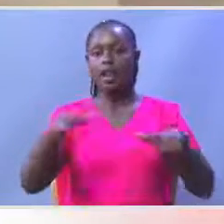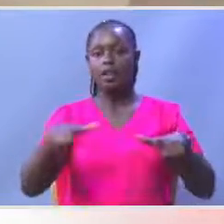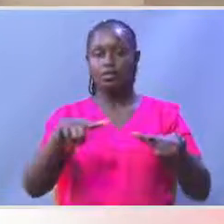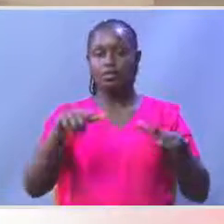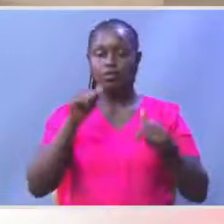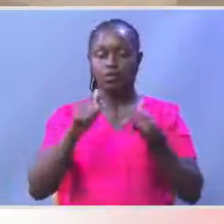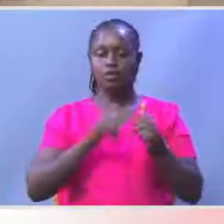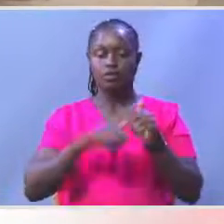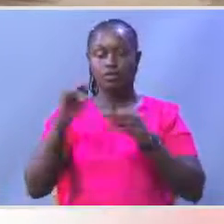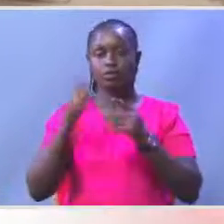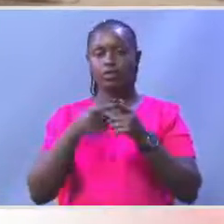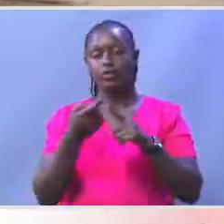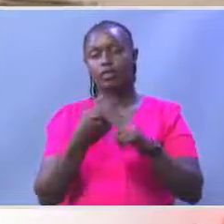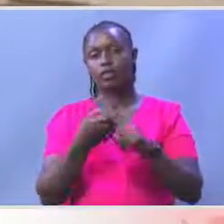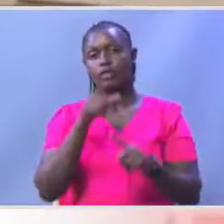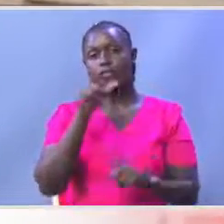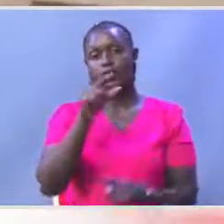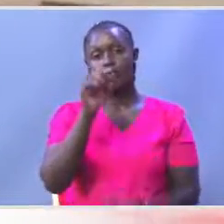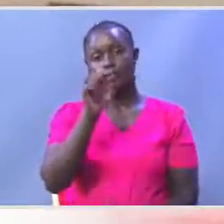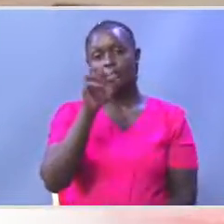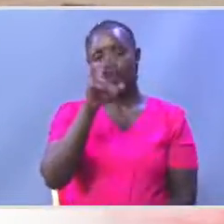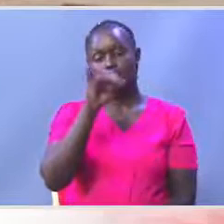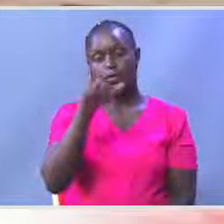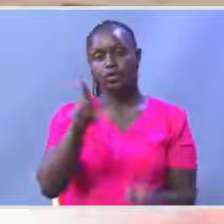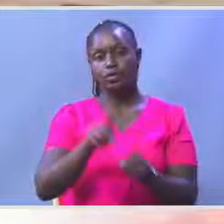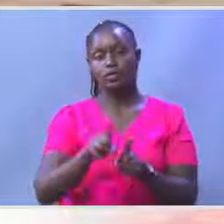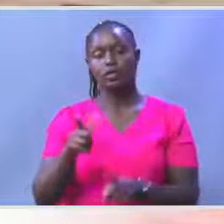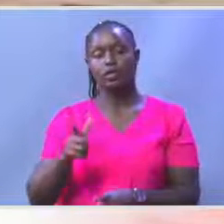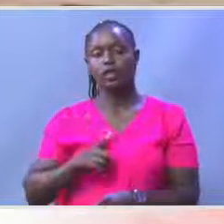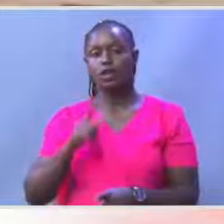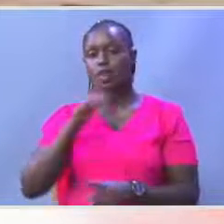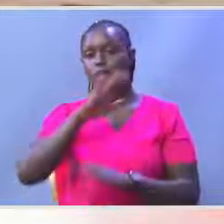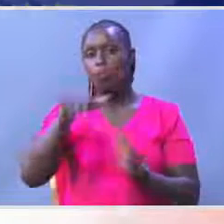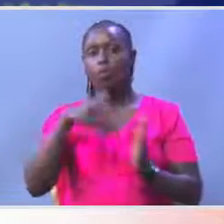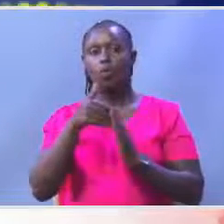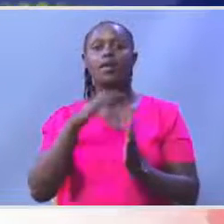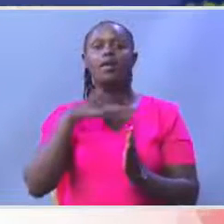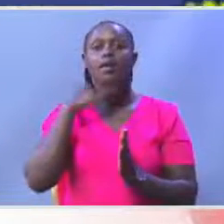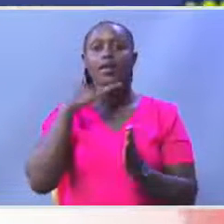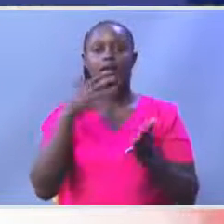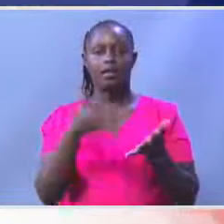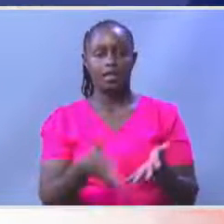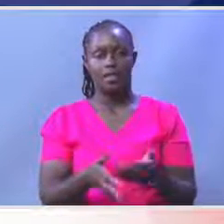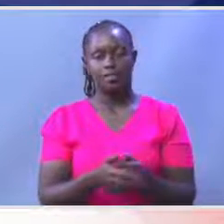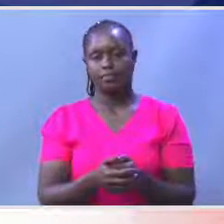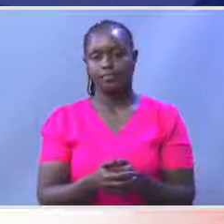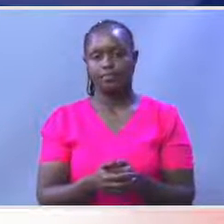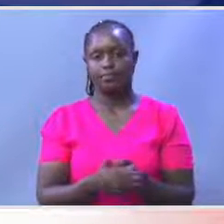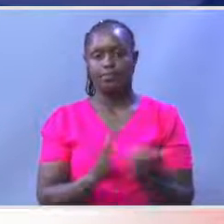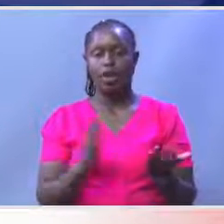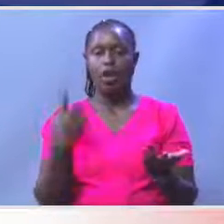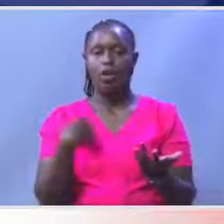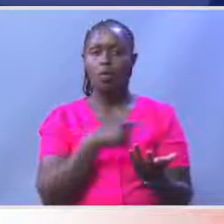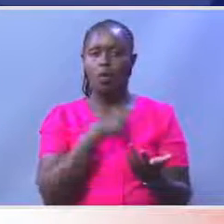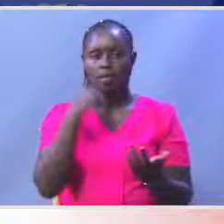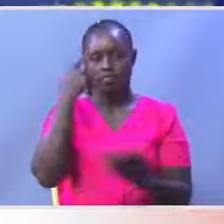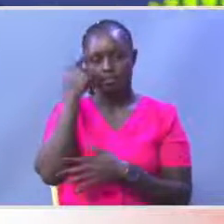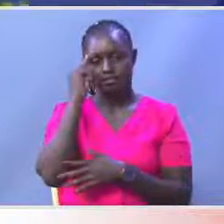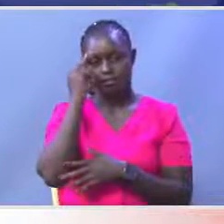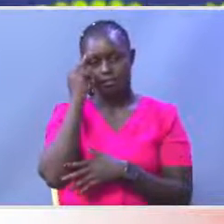Wajir from guerrilla were three men and a lady, all of whom died on the spot. After we suspect that